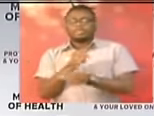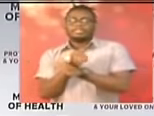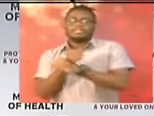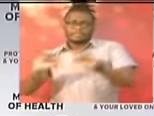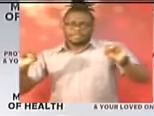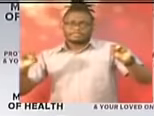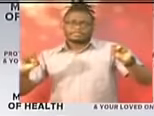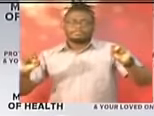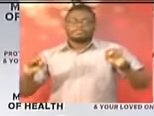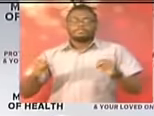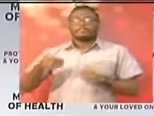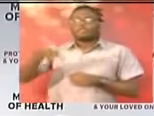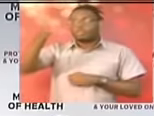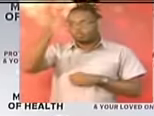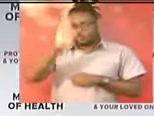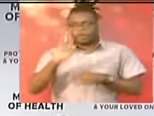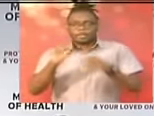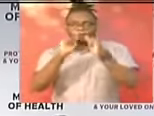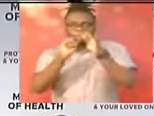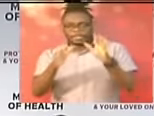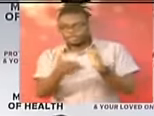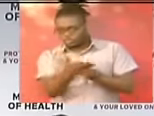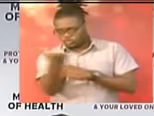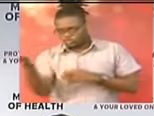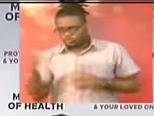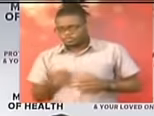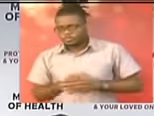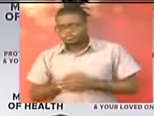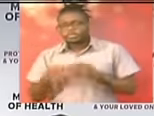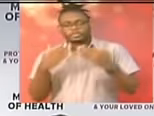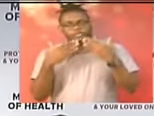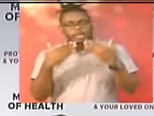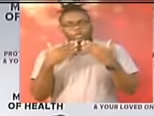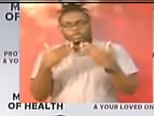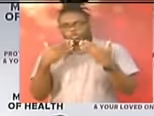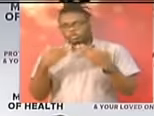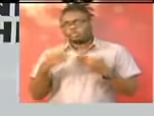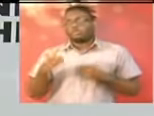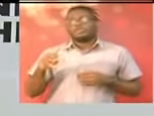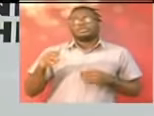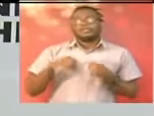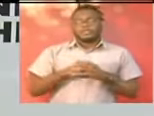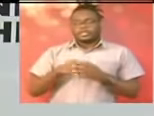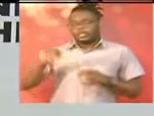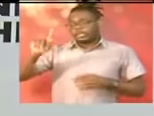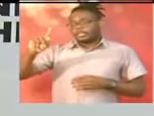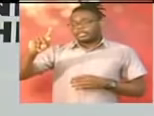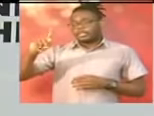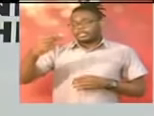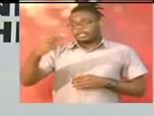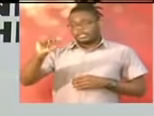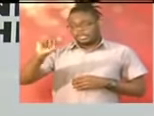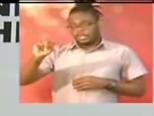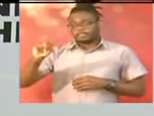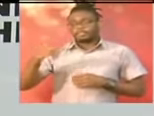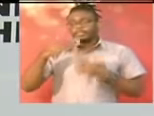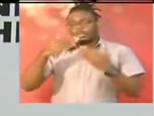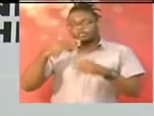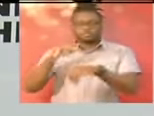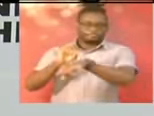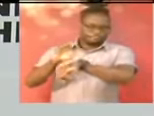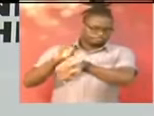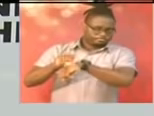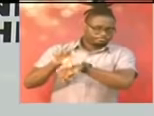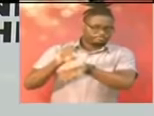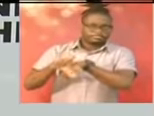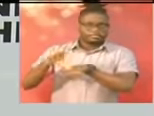thank you, Mr. Khan, for your advice and experience. Thanks for sharing that with us.